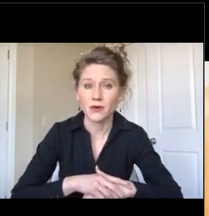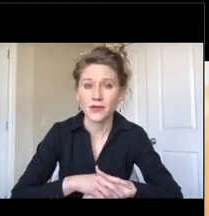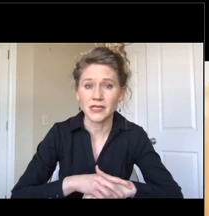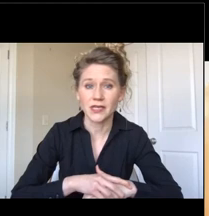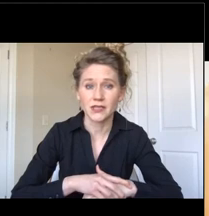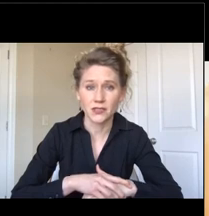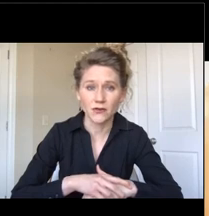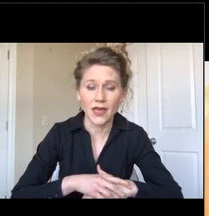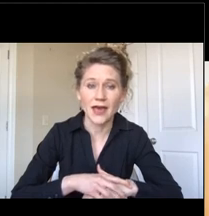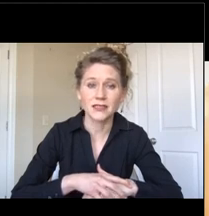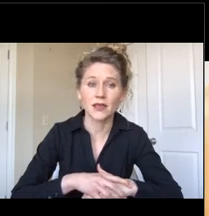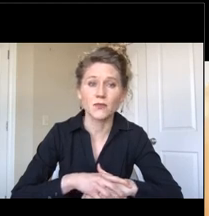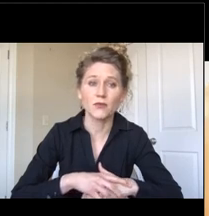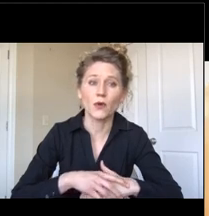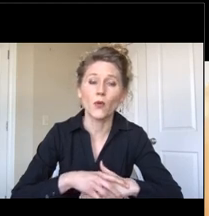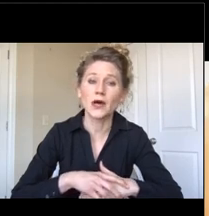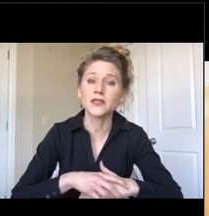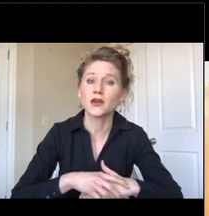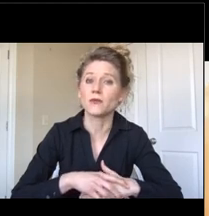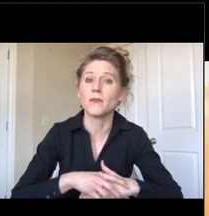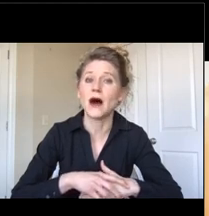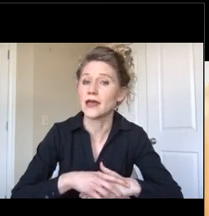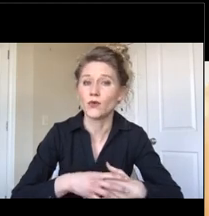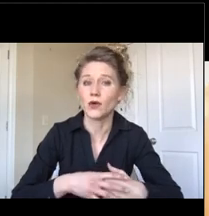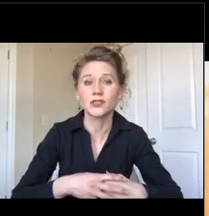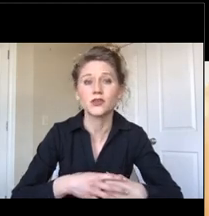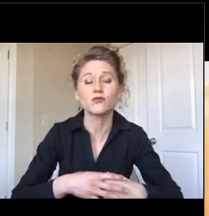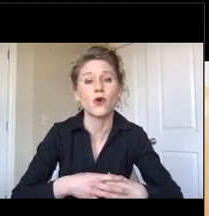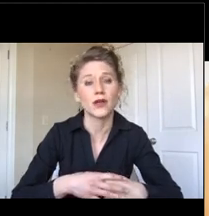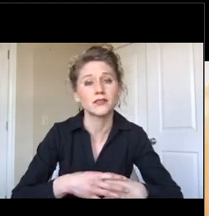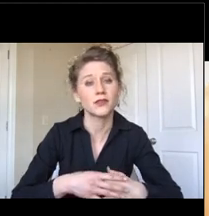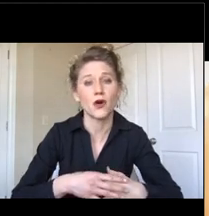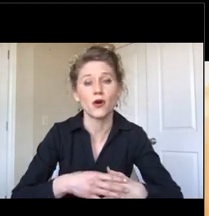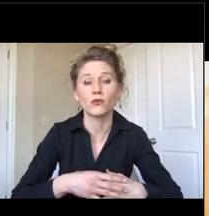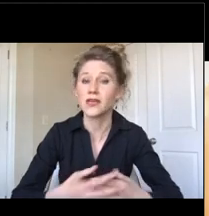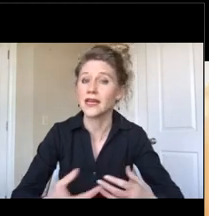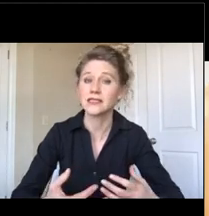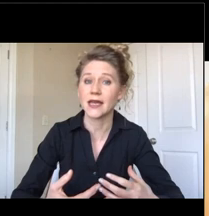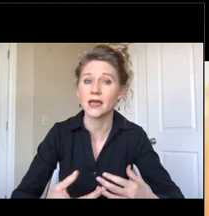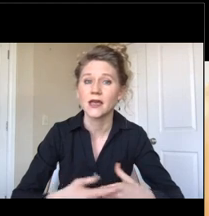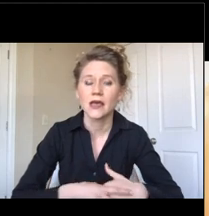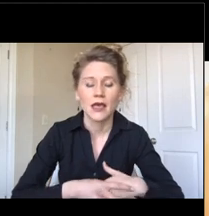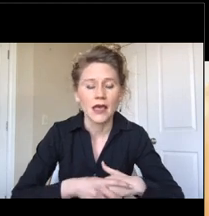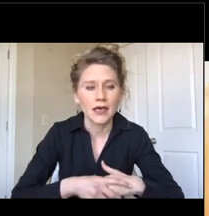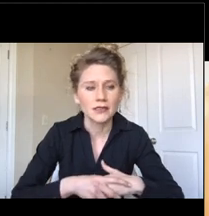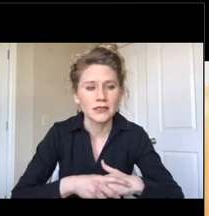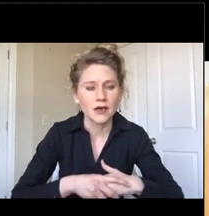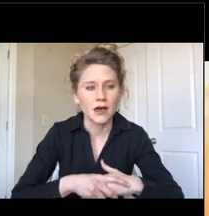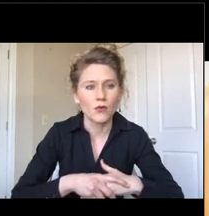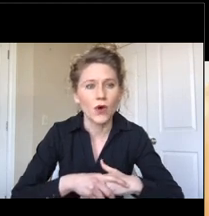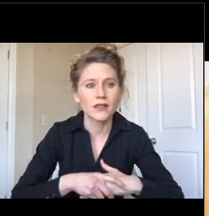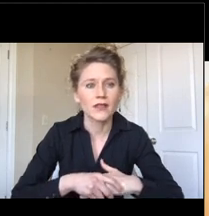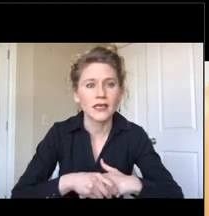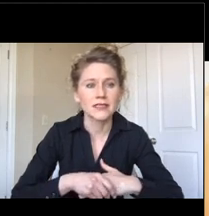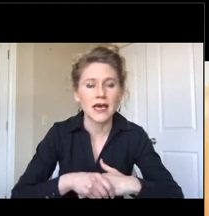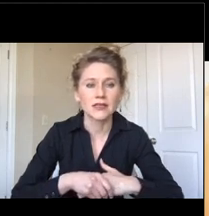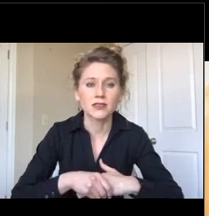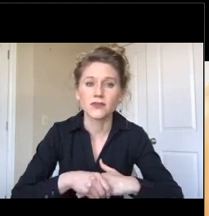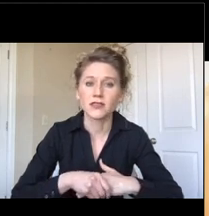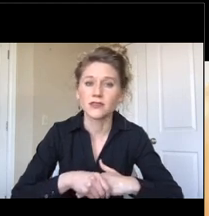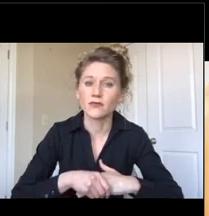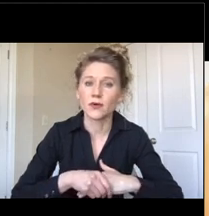last webinar, we did a survey asking people, what's on your mind? What else do you want us to know? We'll do that again today. And one of the